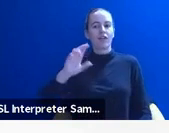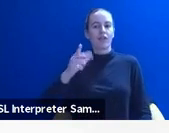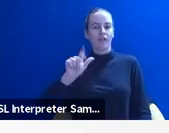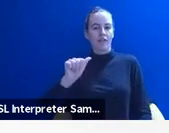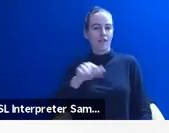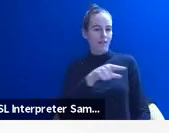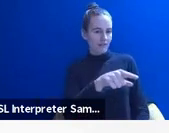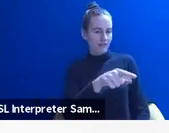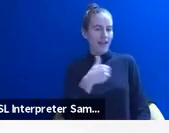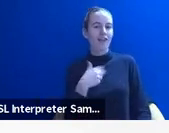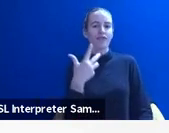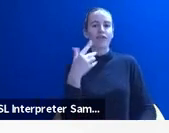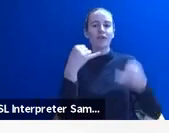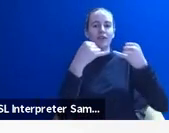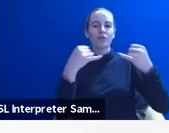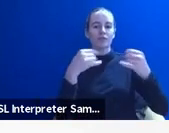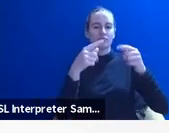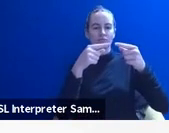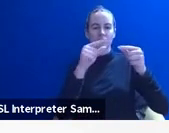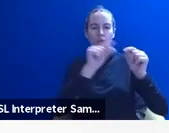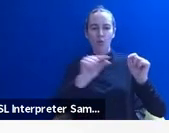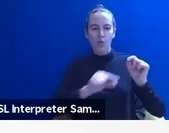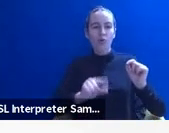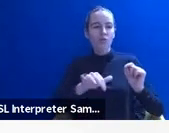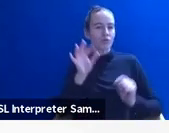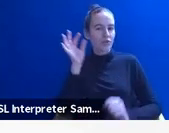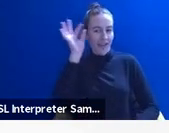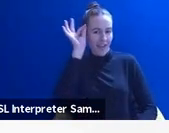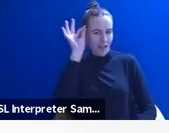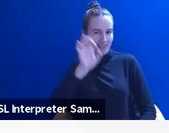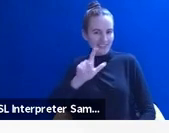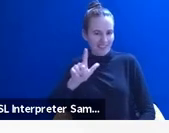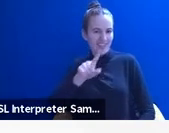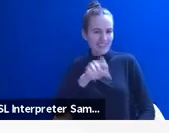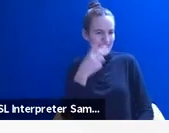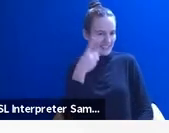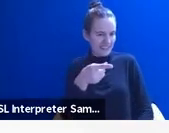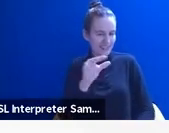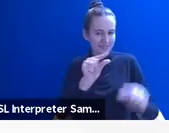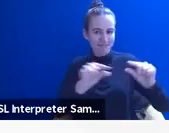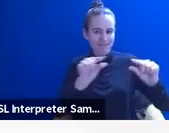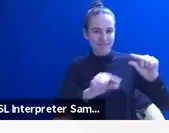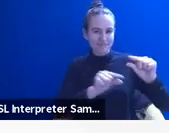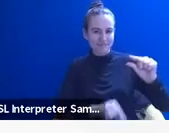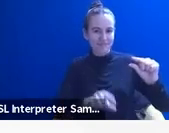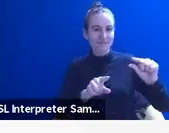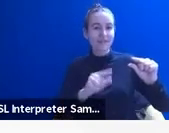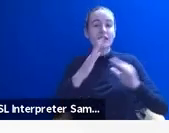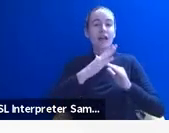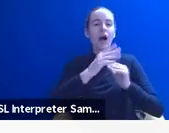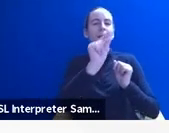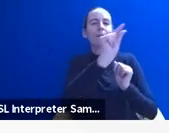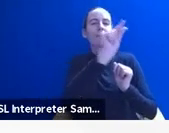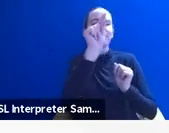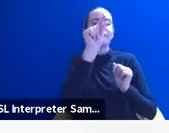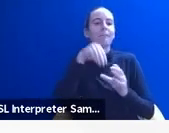are 3 rows of hair cells towards the bottom. Those are our outer hair cells. And we have 1 row at the very top, which is our